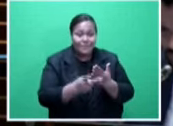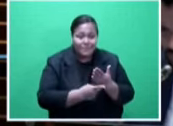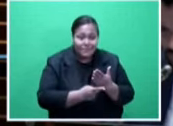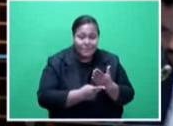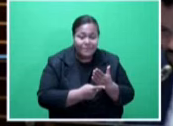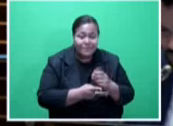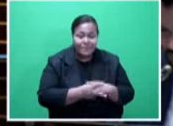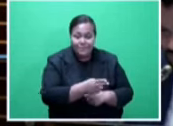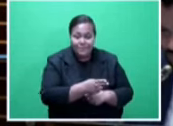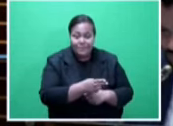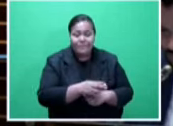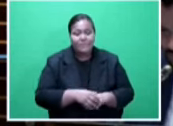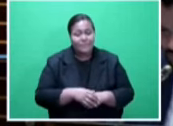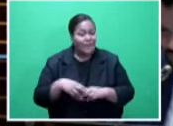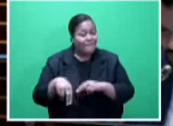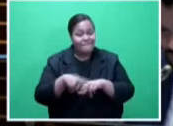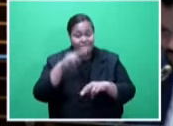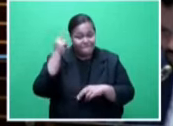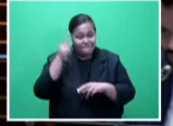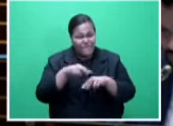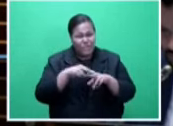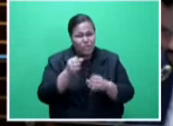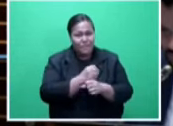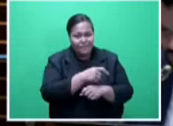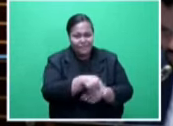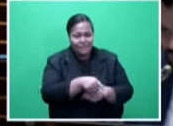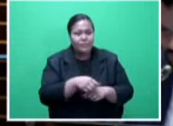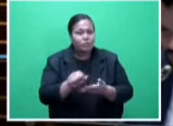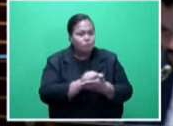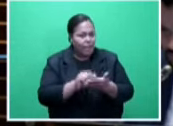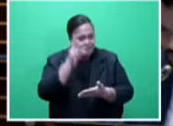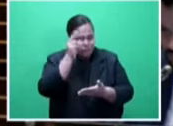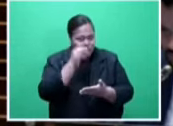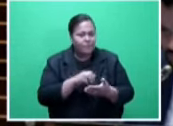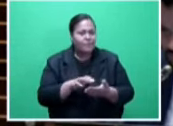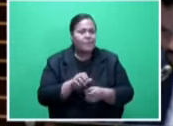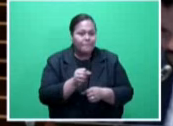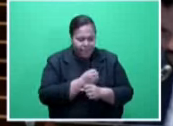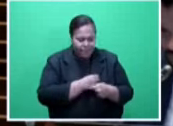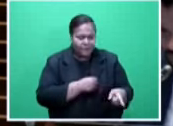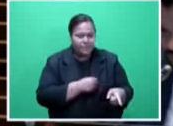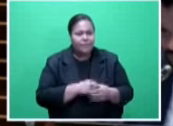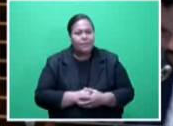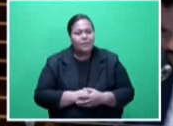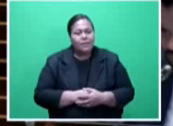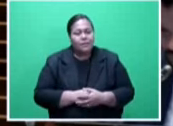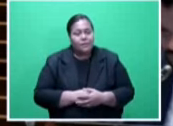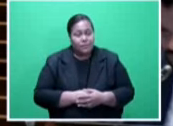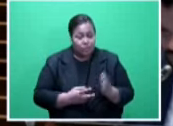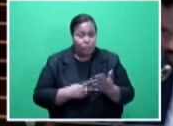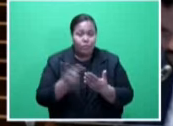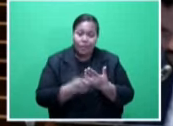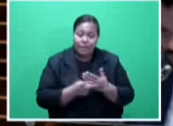moment, we've also, the Fijian Made by Fijian campaign, the initiative, we've actually strengthened it. We're trying to